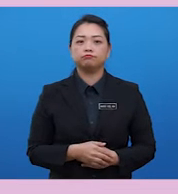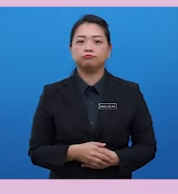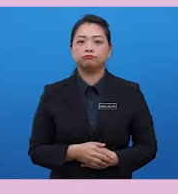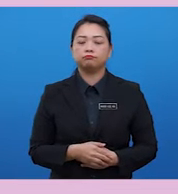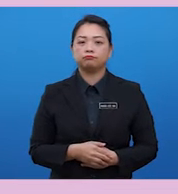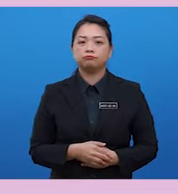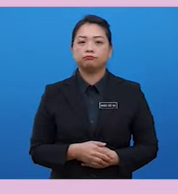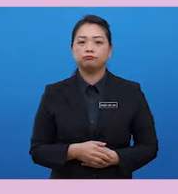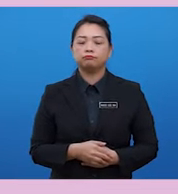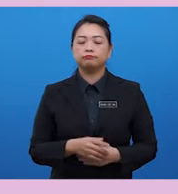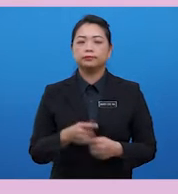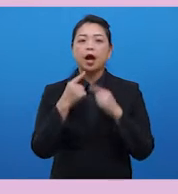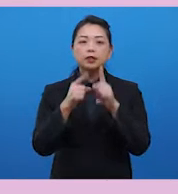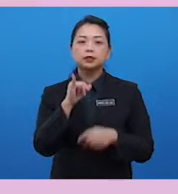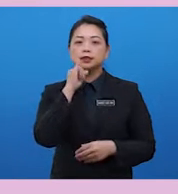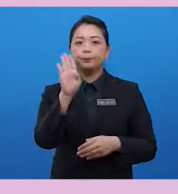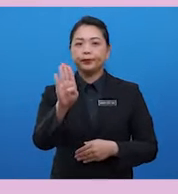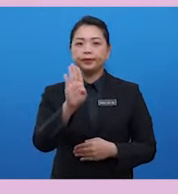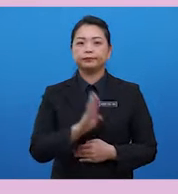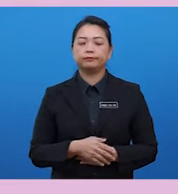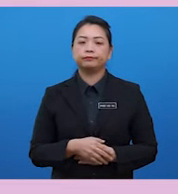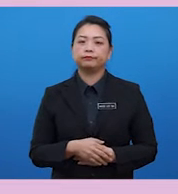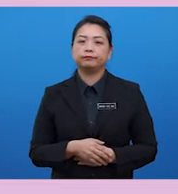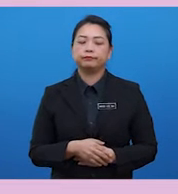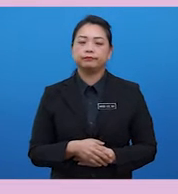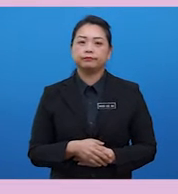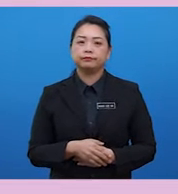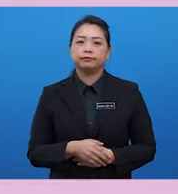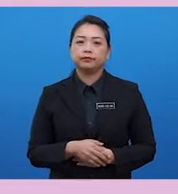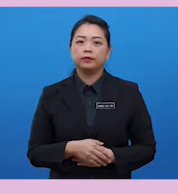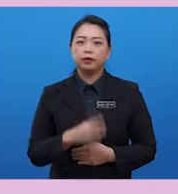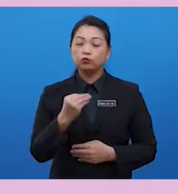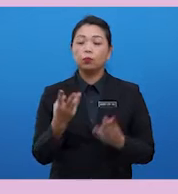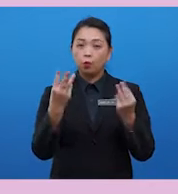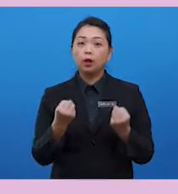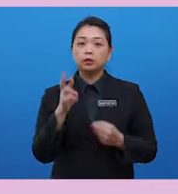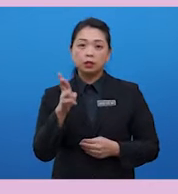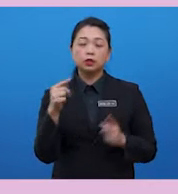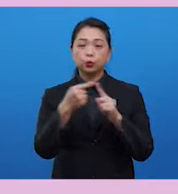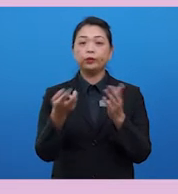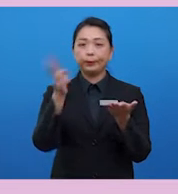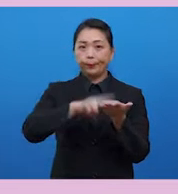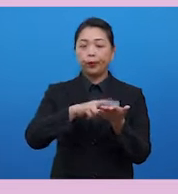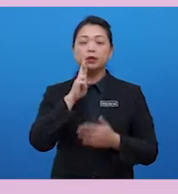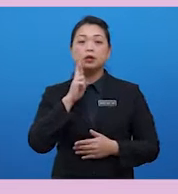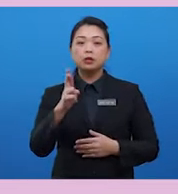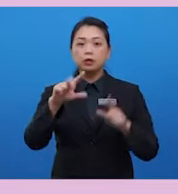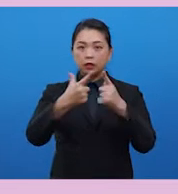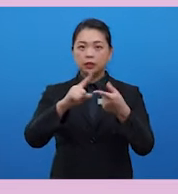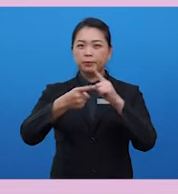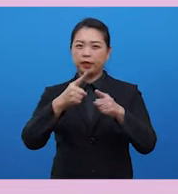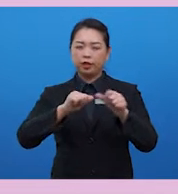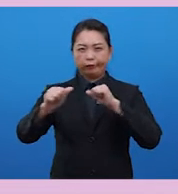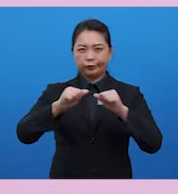Yes, the correct answer is B. Ross is sympathetic with Audrey and wants her to report her